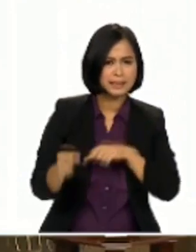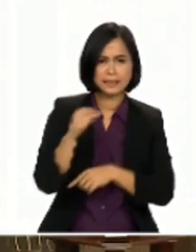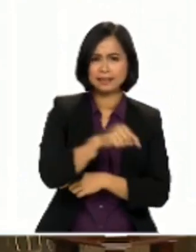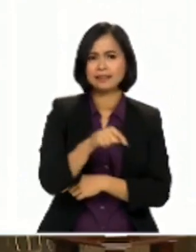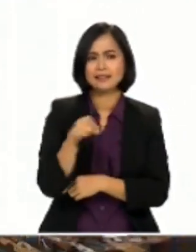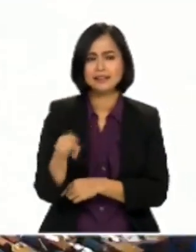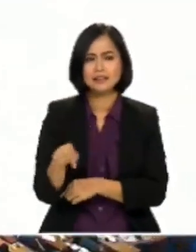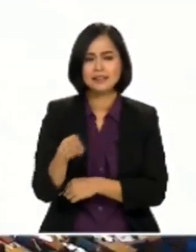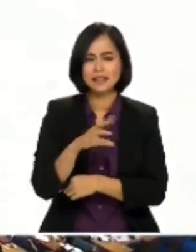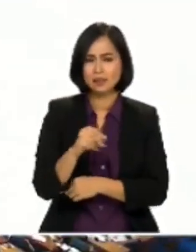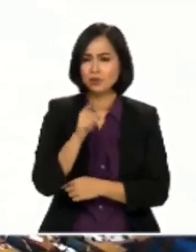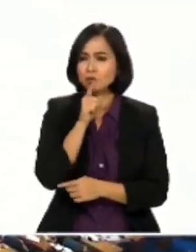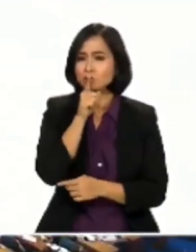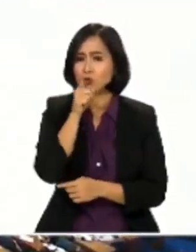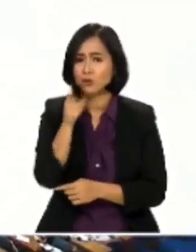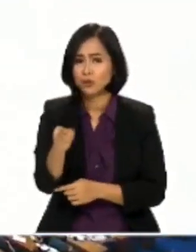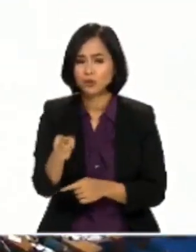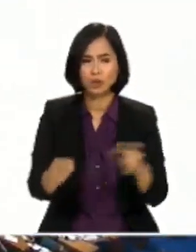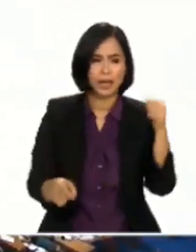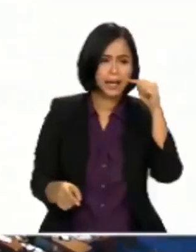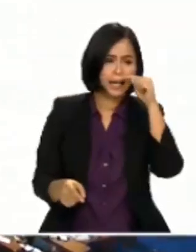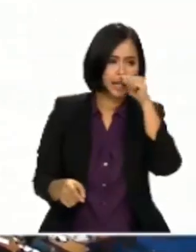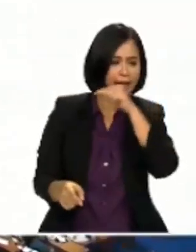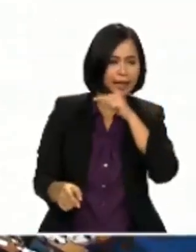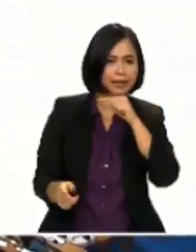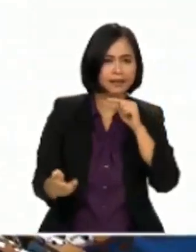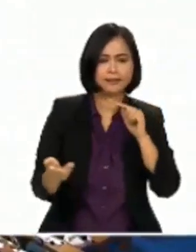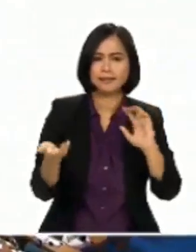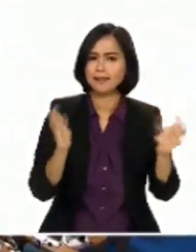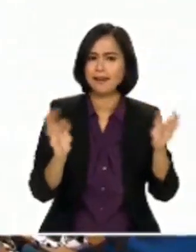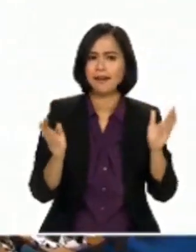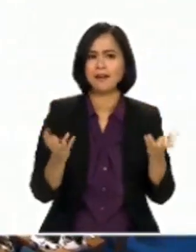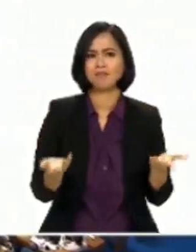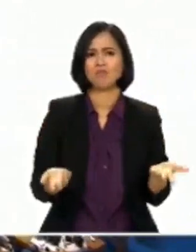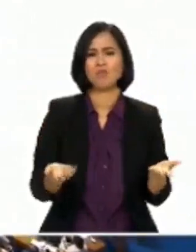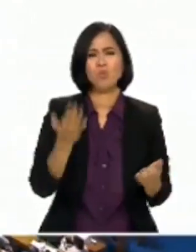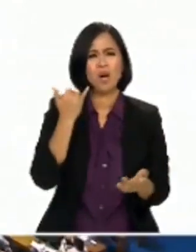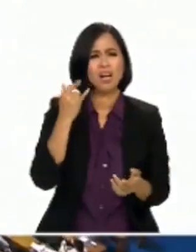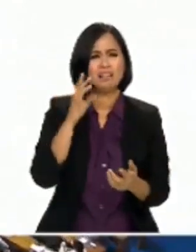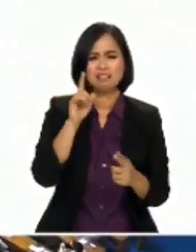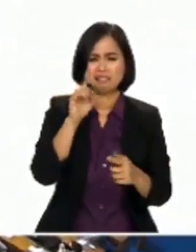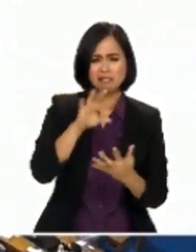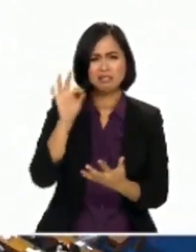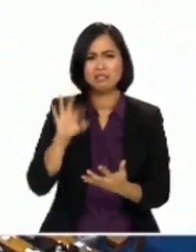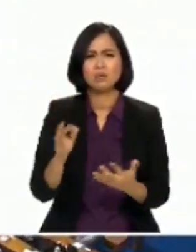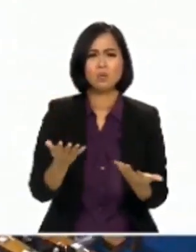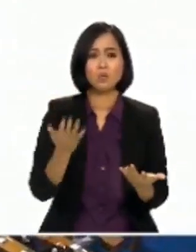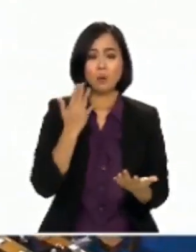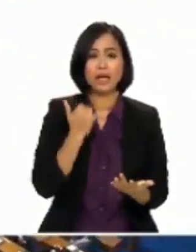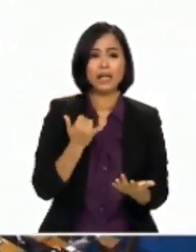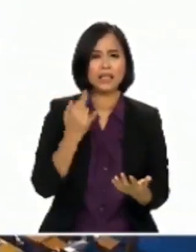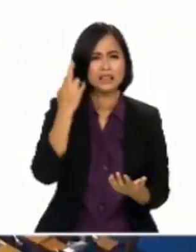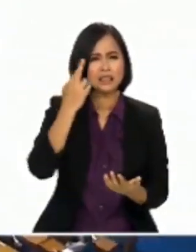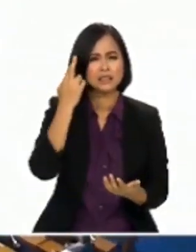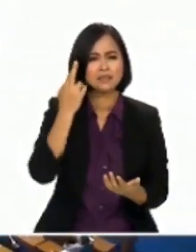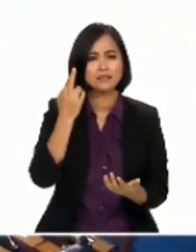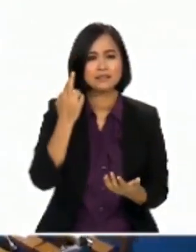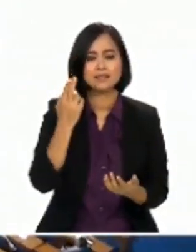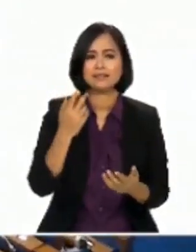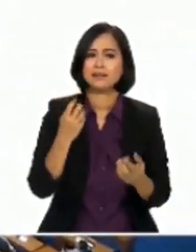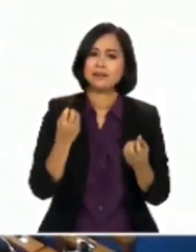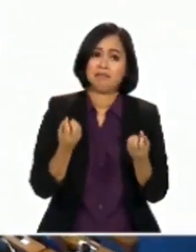and the truth from a lie. The reason is because that many of us, what